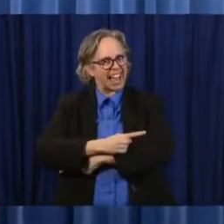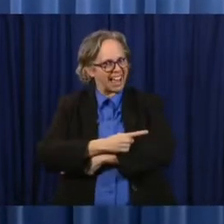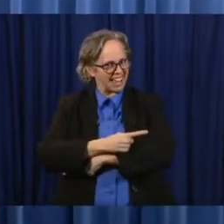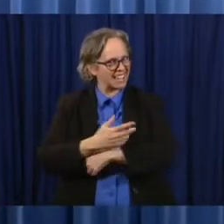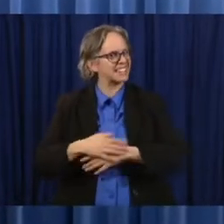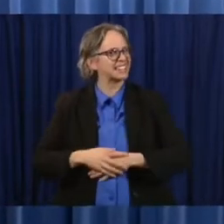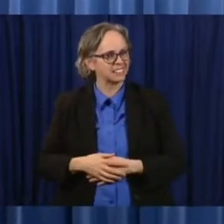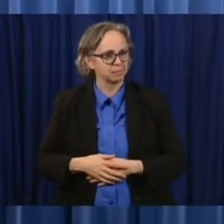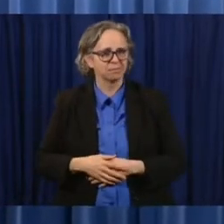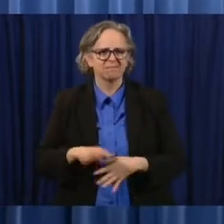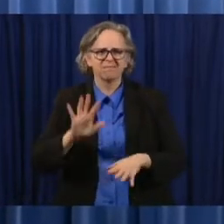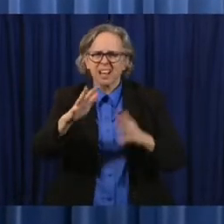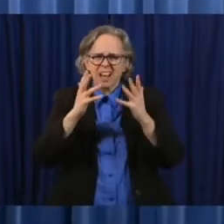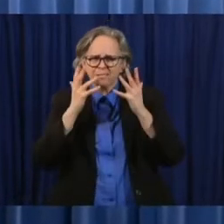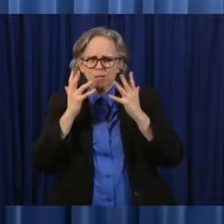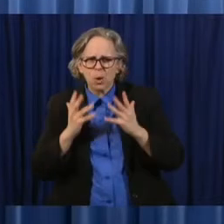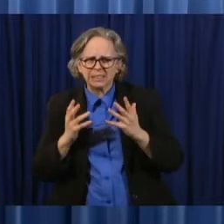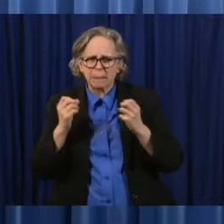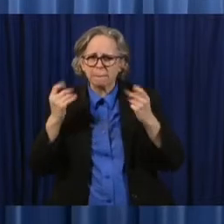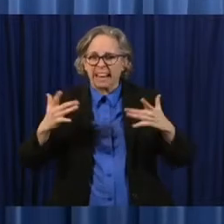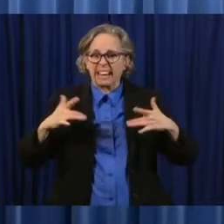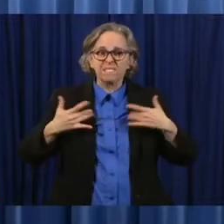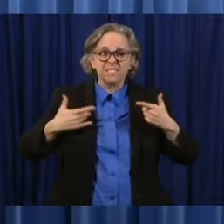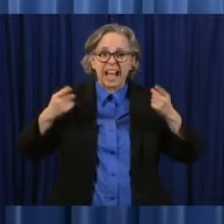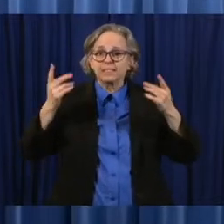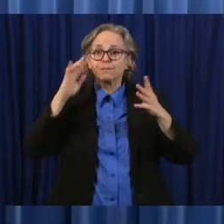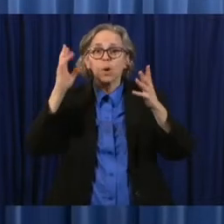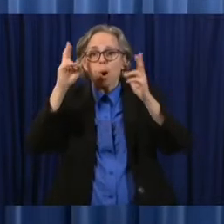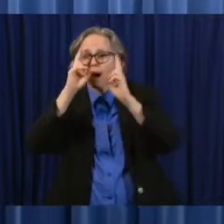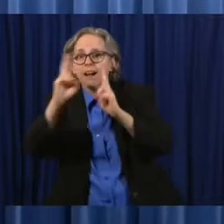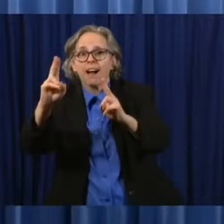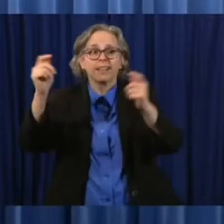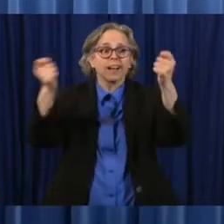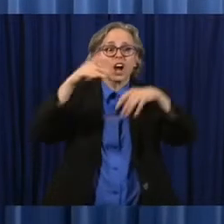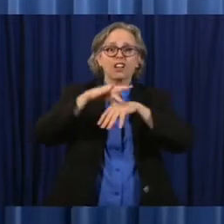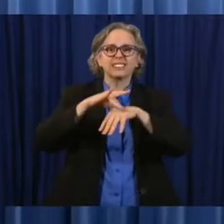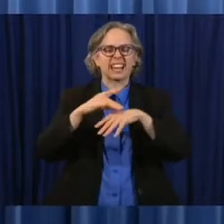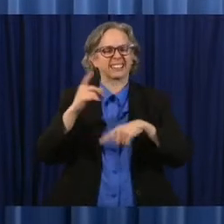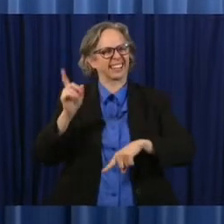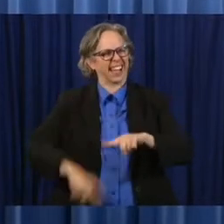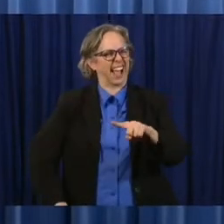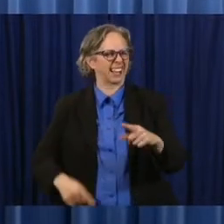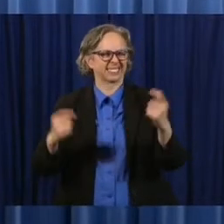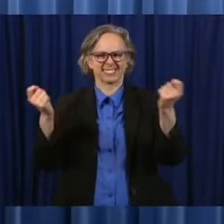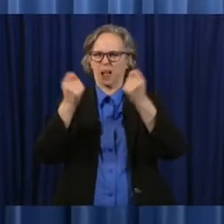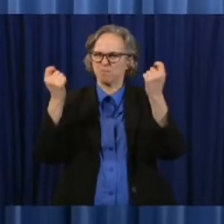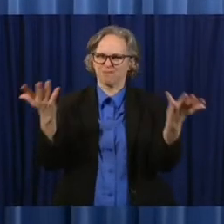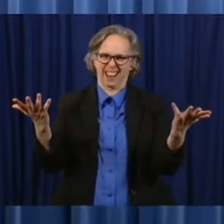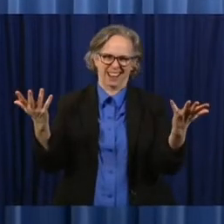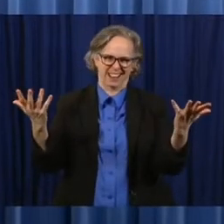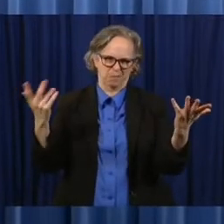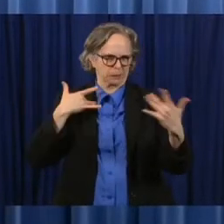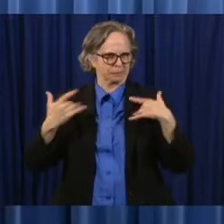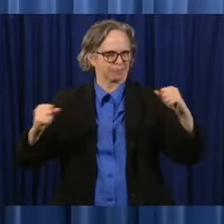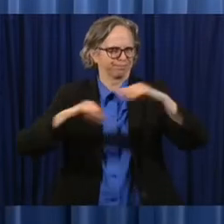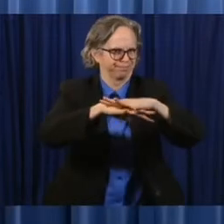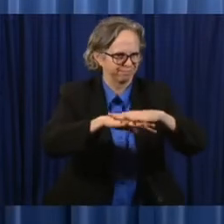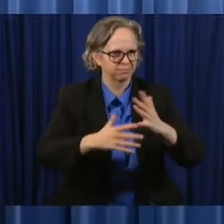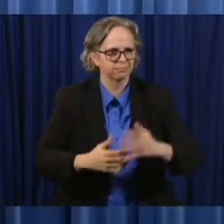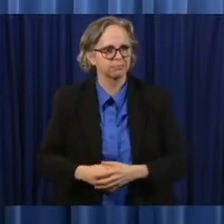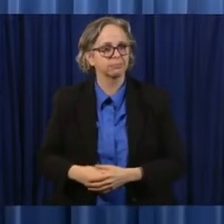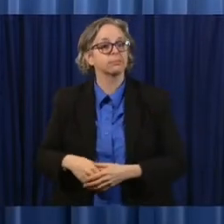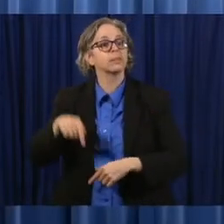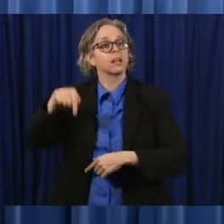this year. Many communities, they usually do, but they cannot. But the Ohio Environmental Protection Agency found a way